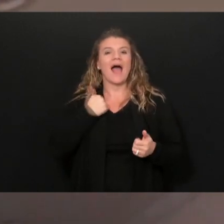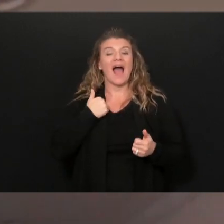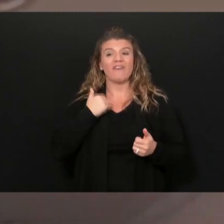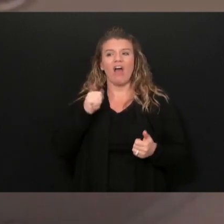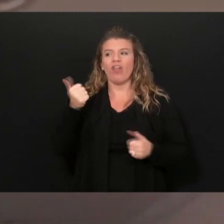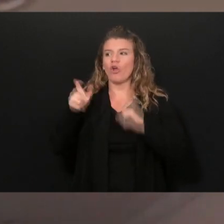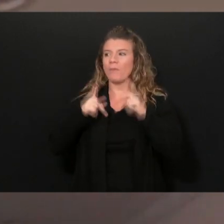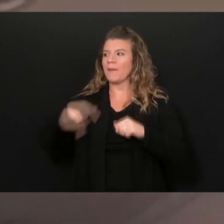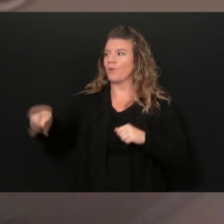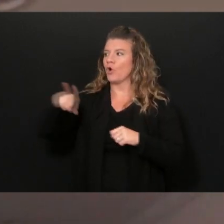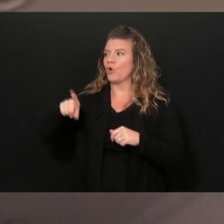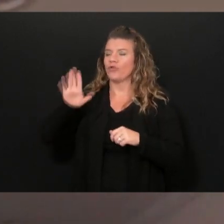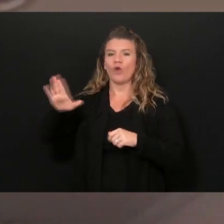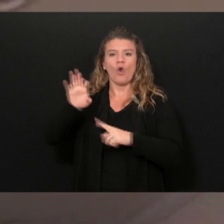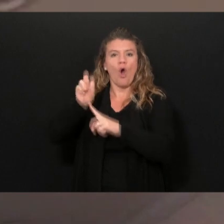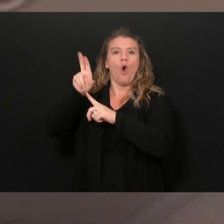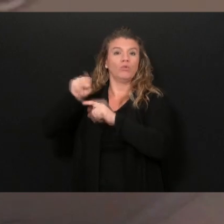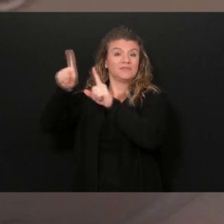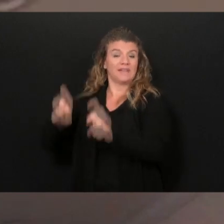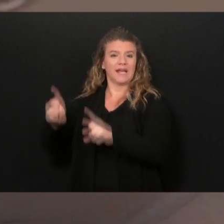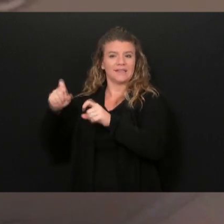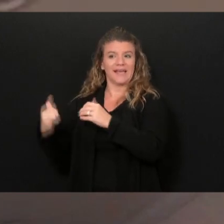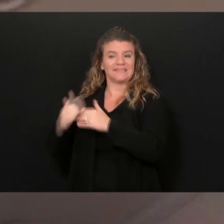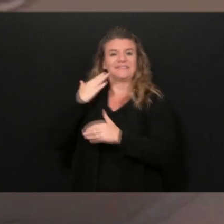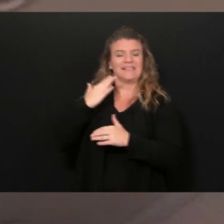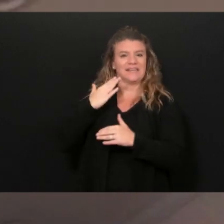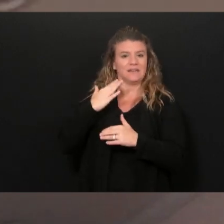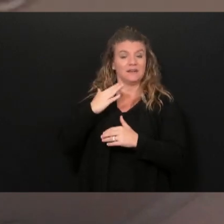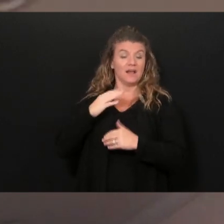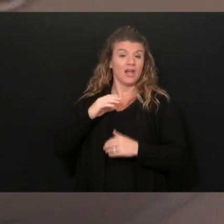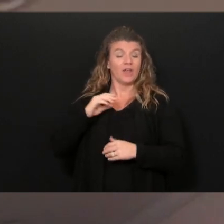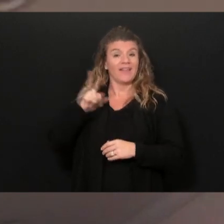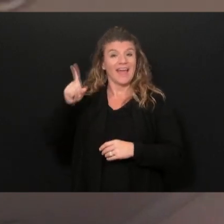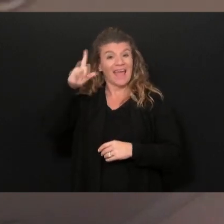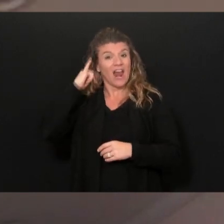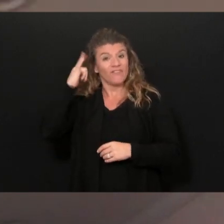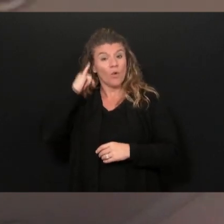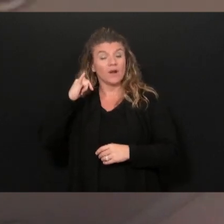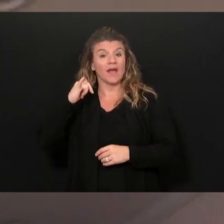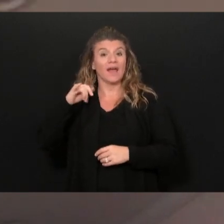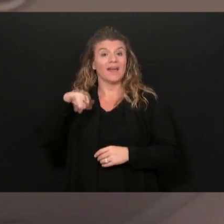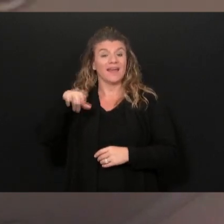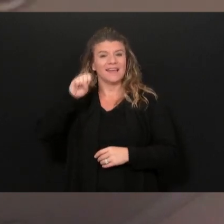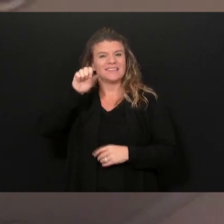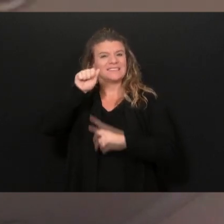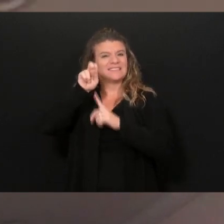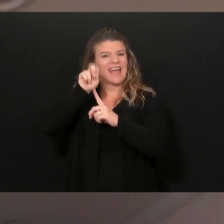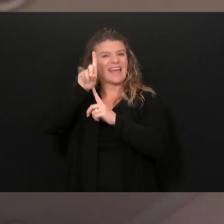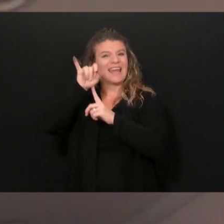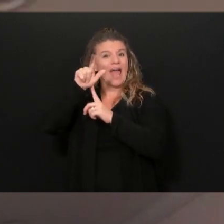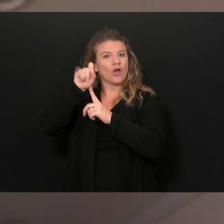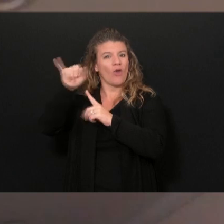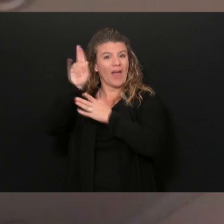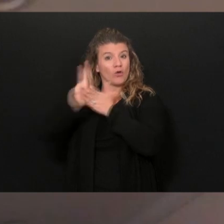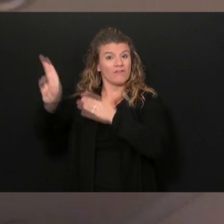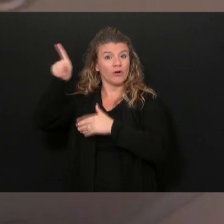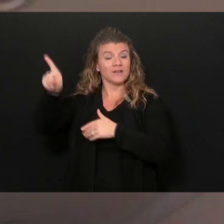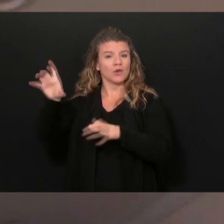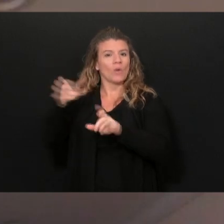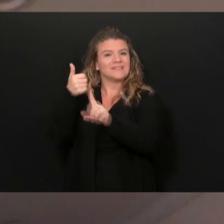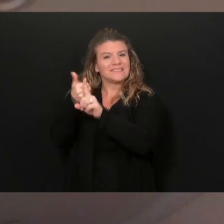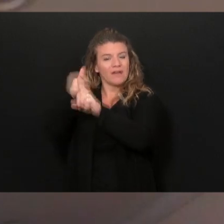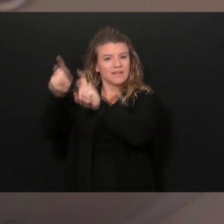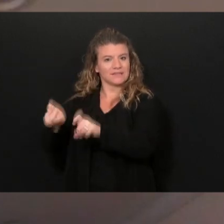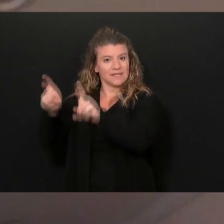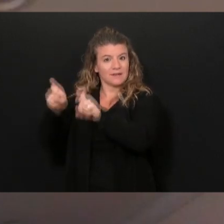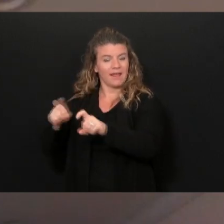own swabs and then send that in. University of California, San Diego is starting to do that too. Self-testing. So ways that we can